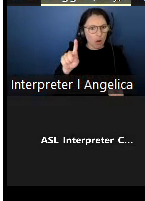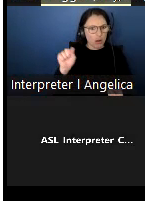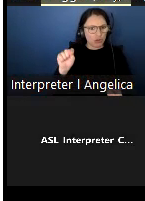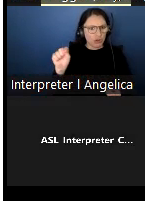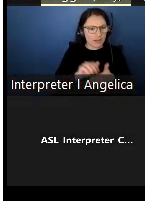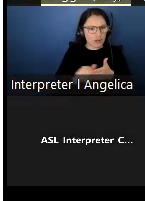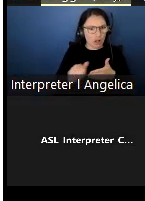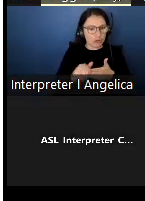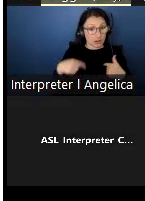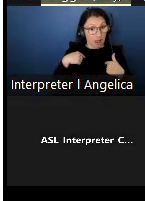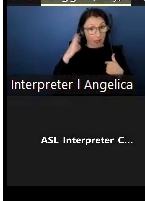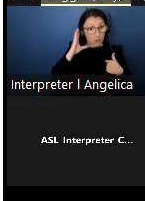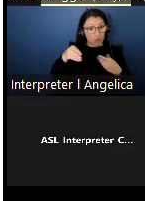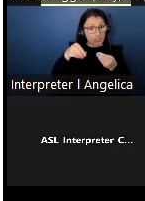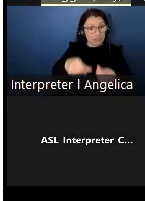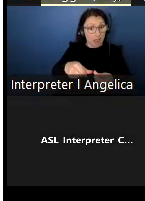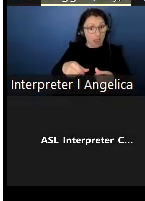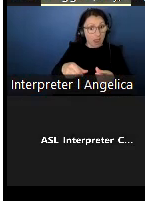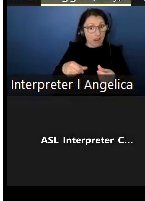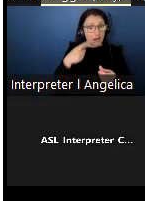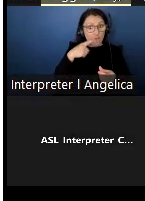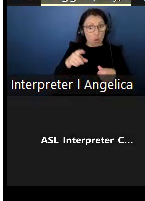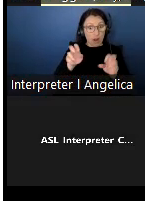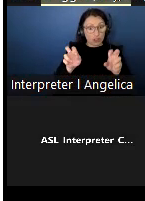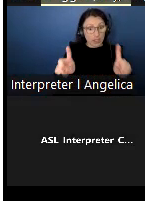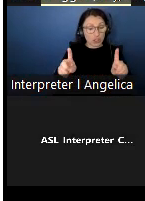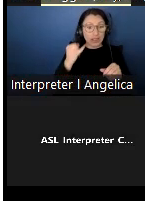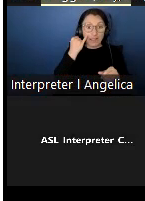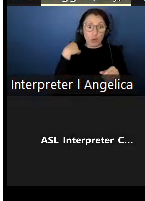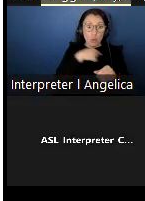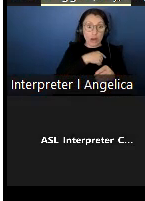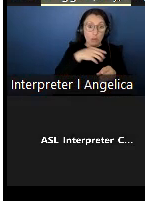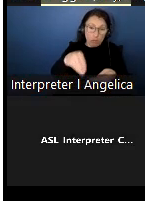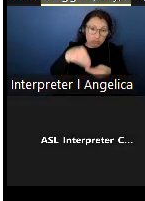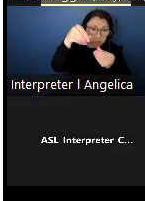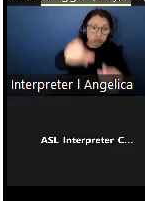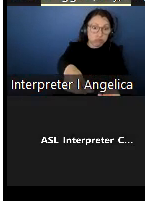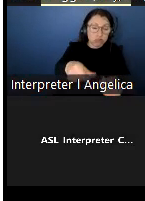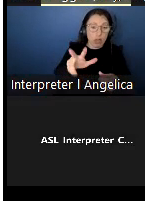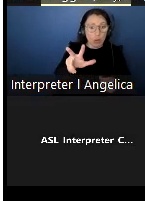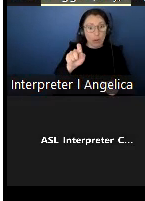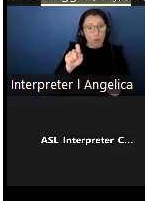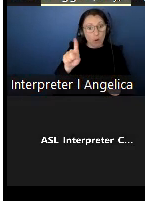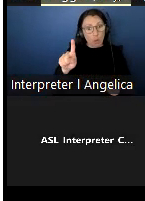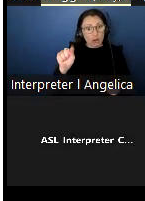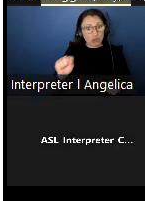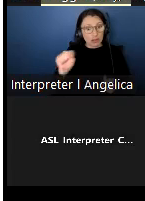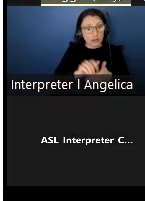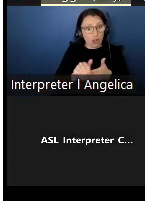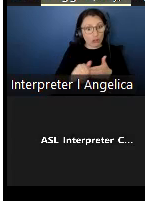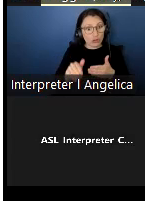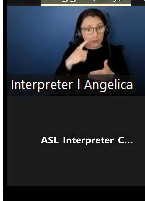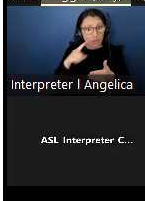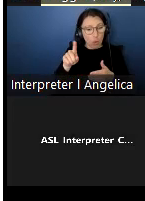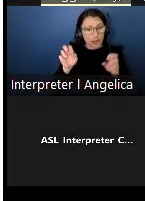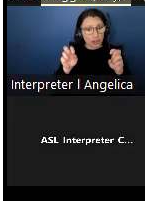education. Imagine how that would impact our country if we were spending an additional $3 trillion on education. And imagine for an individual